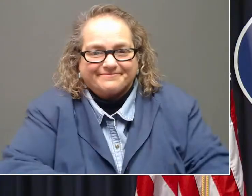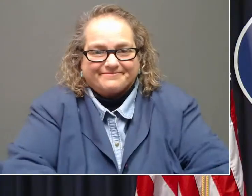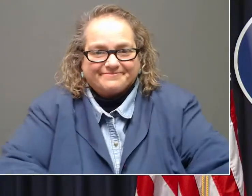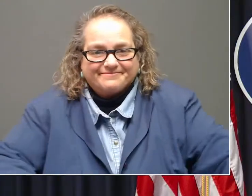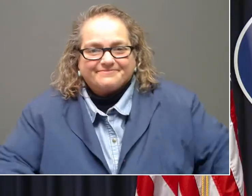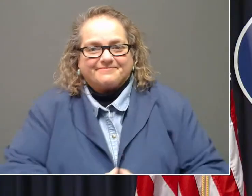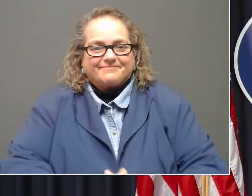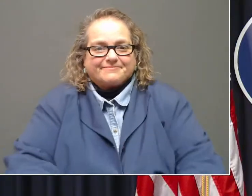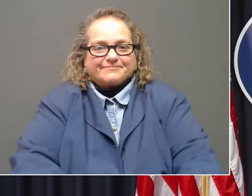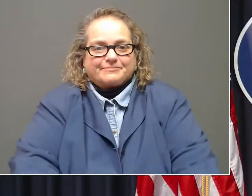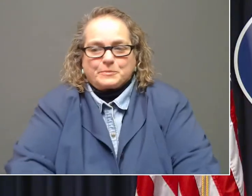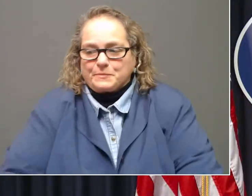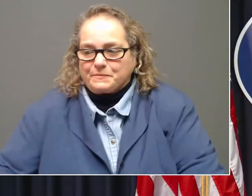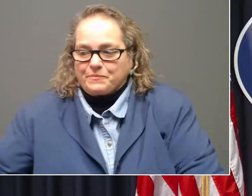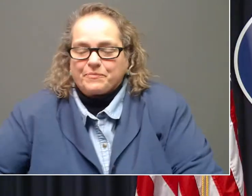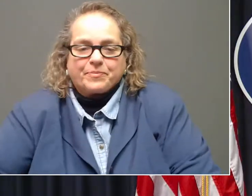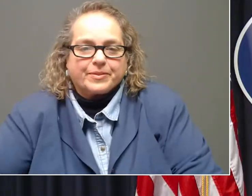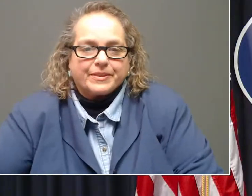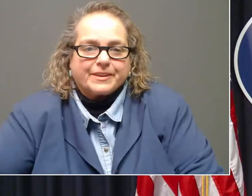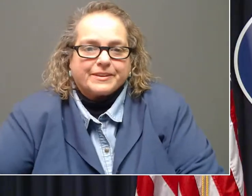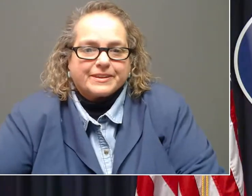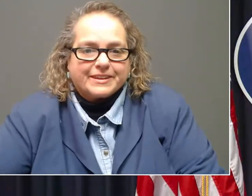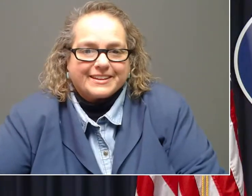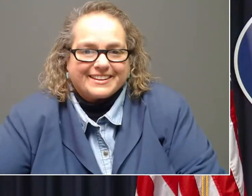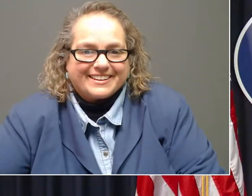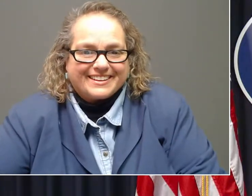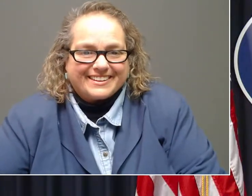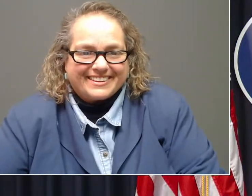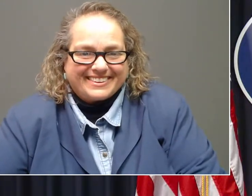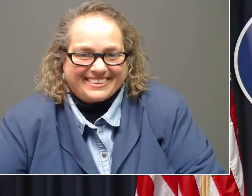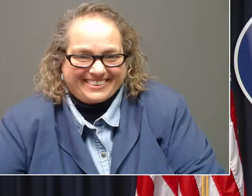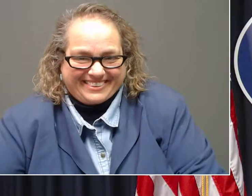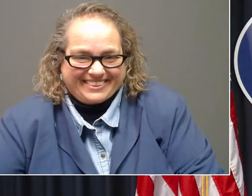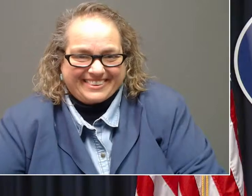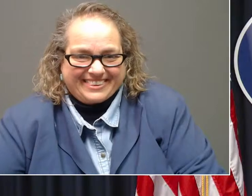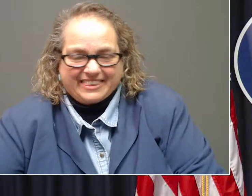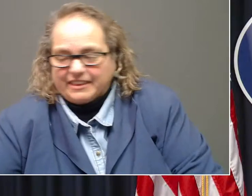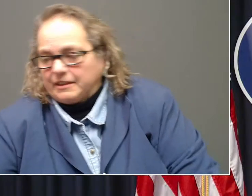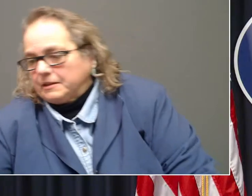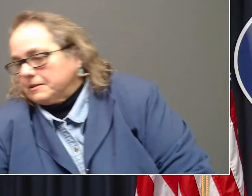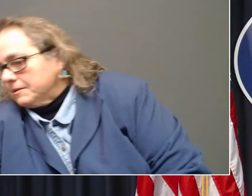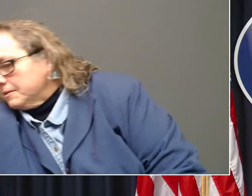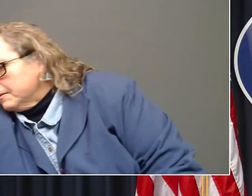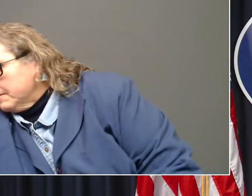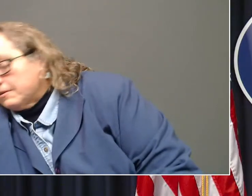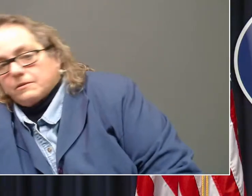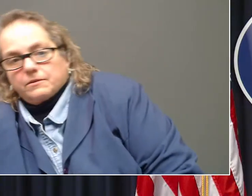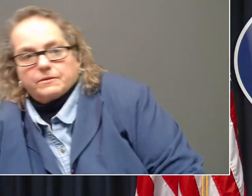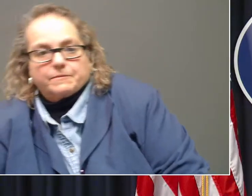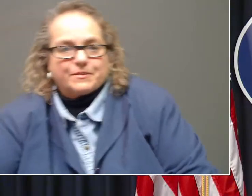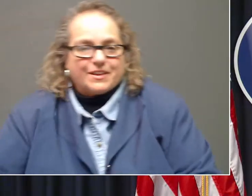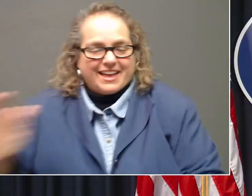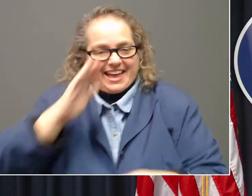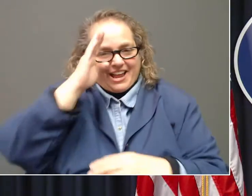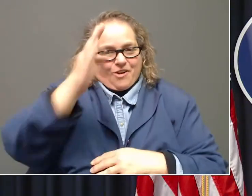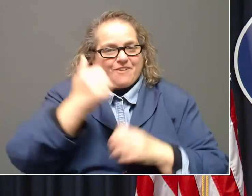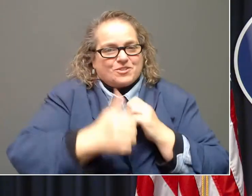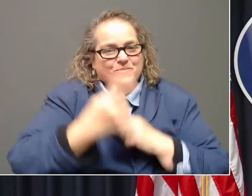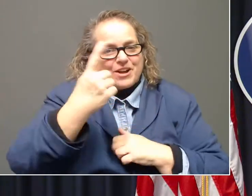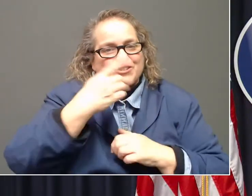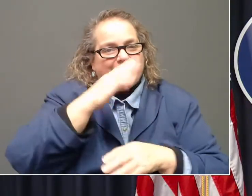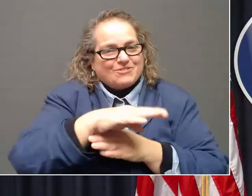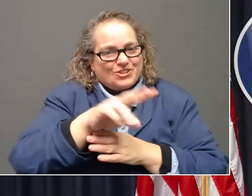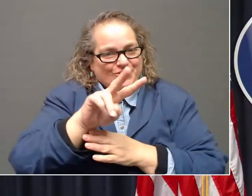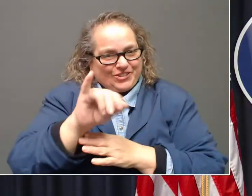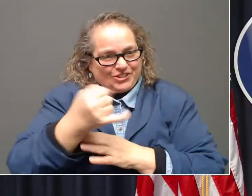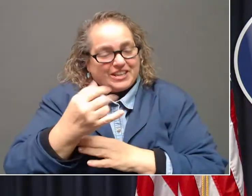Good evening, everybody, or afternoon, Virginia. This is 4 o'clock on Thursday. It'll be the last